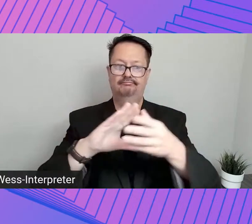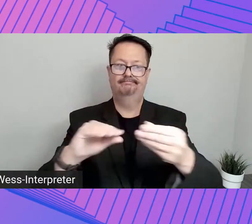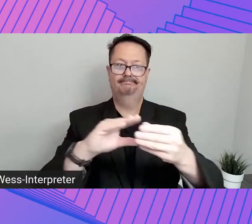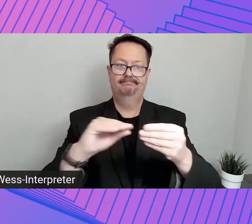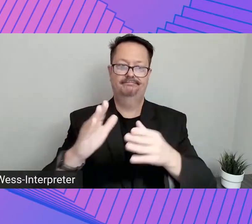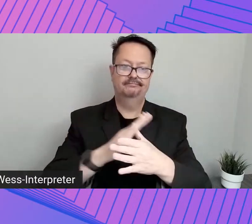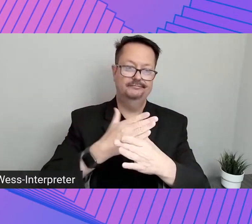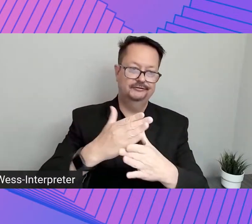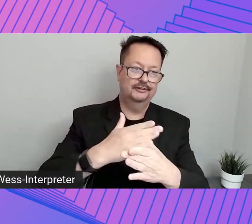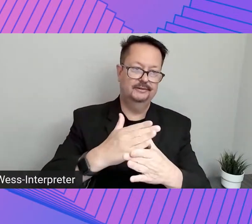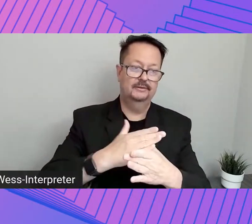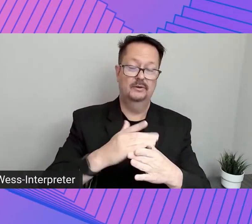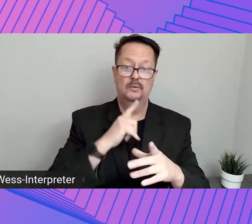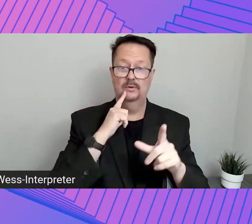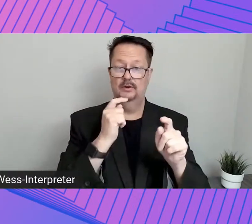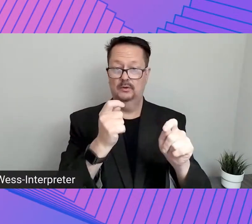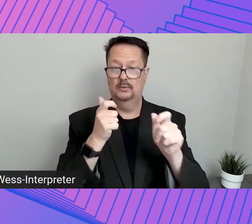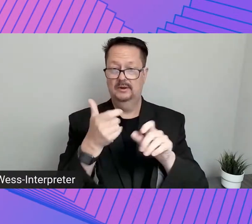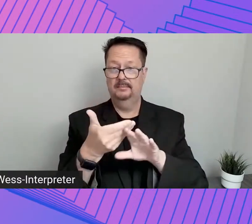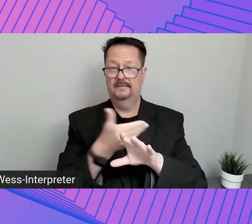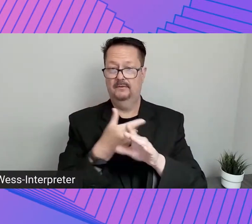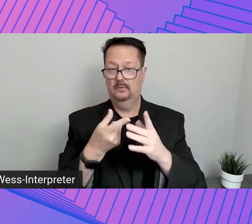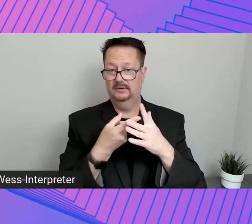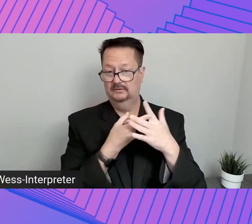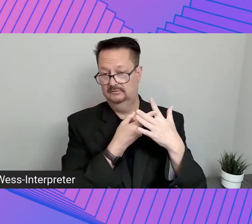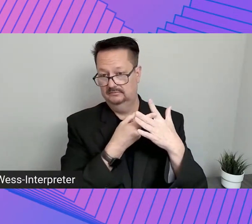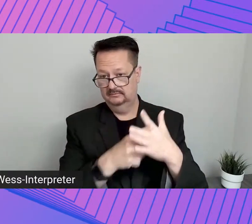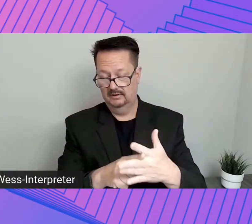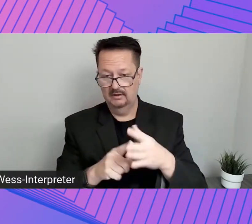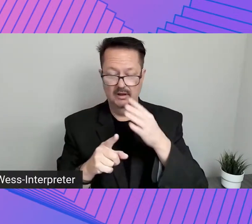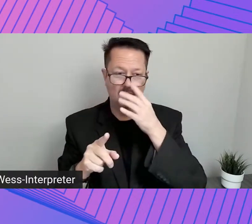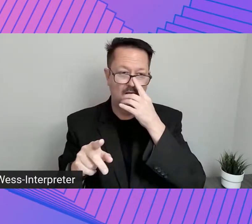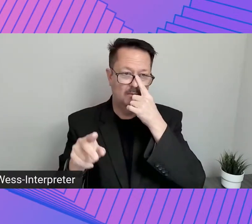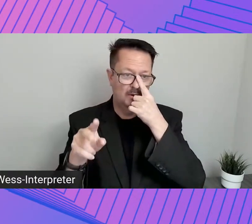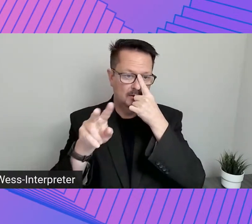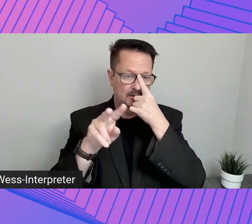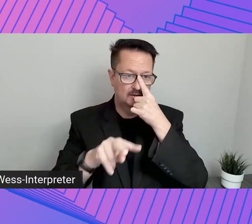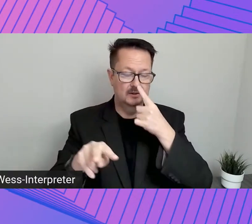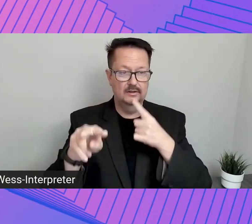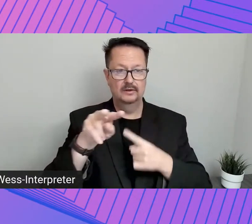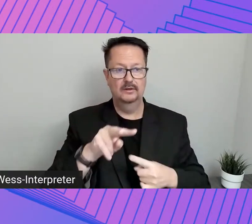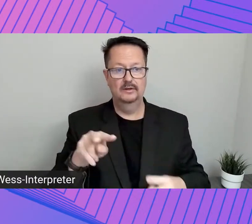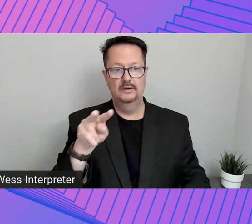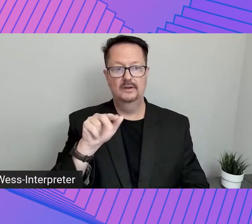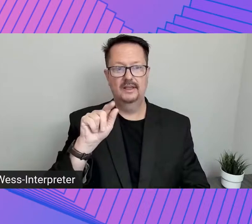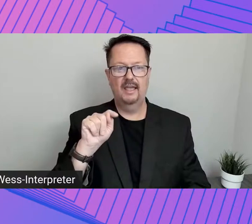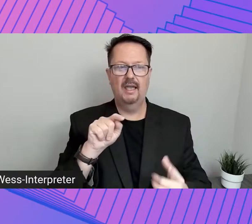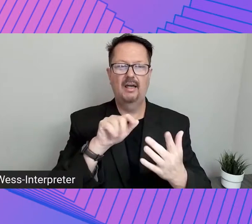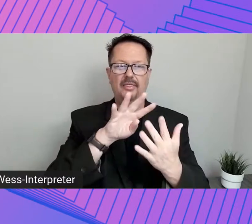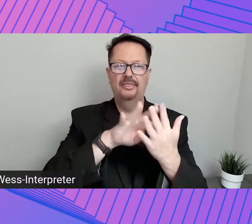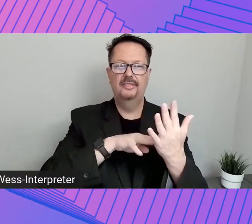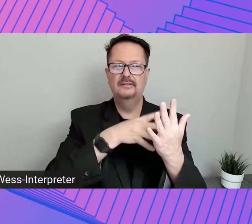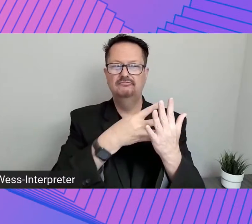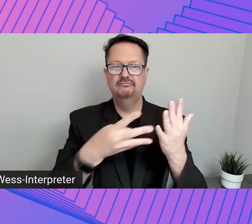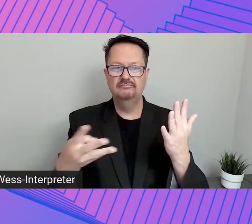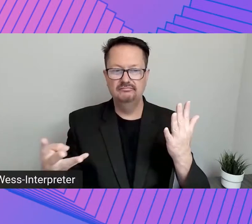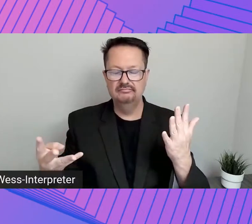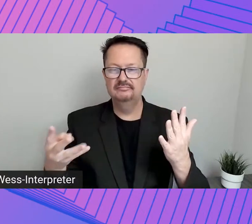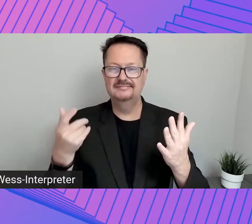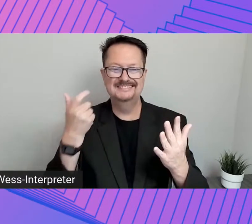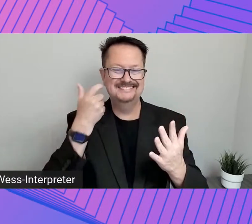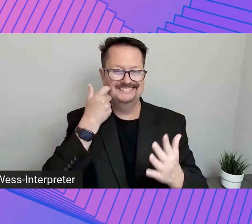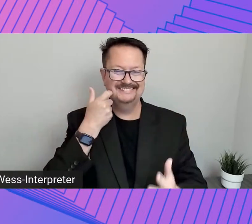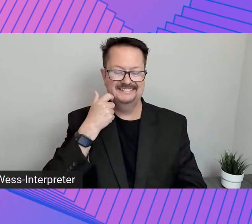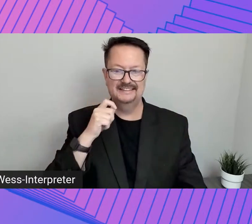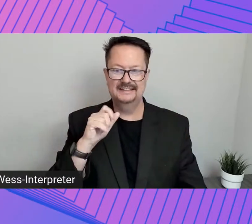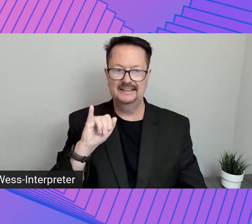do real quick before we start off is to take a look at the agenda that Inbal just shared and maybe